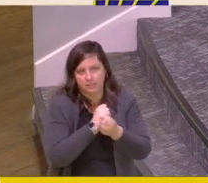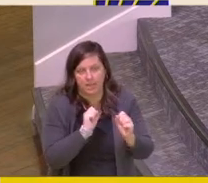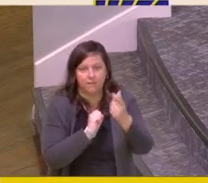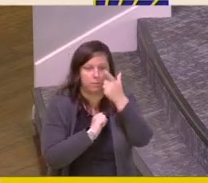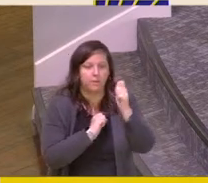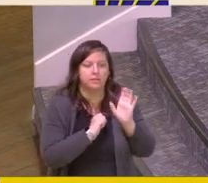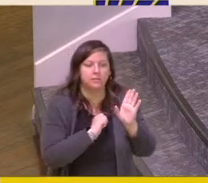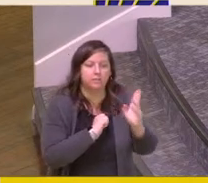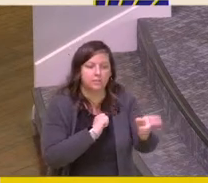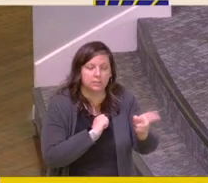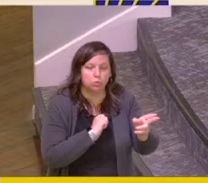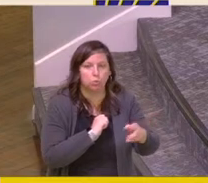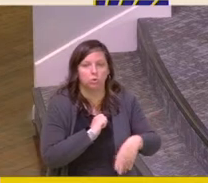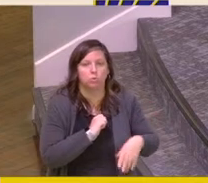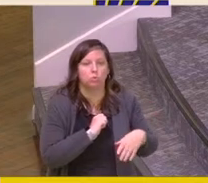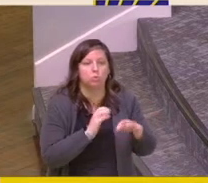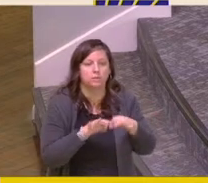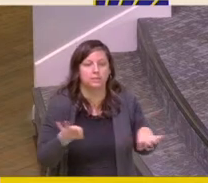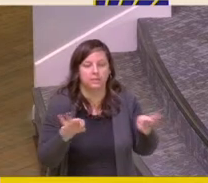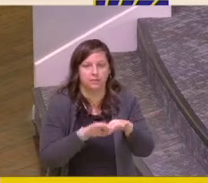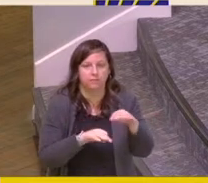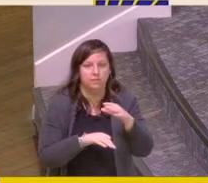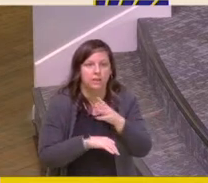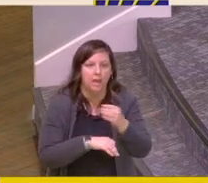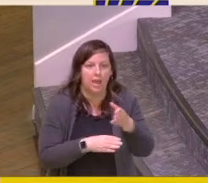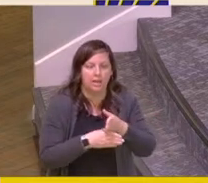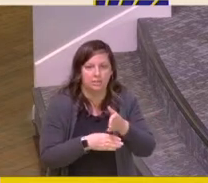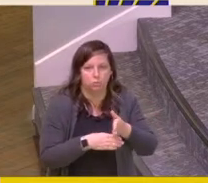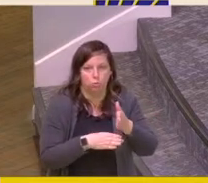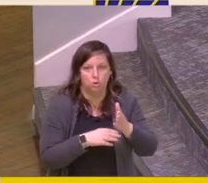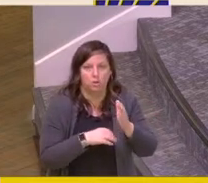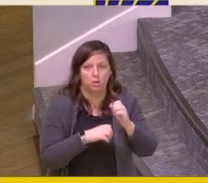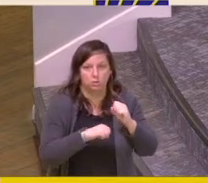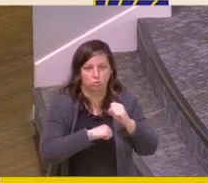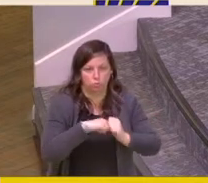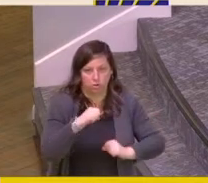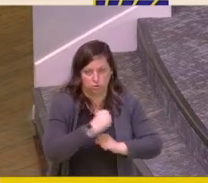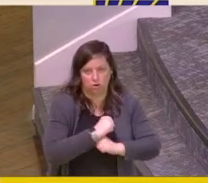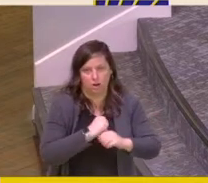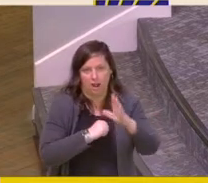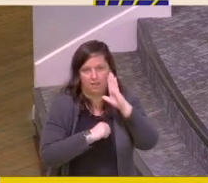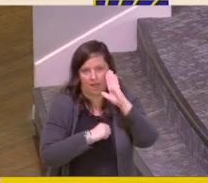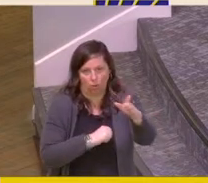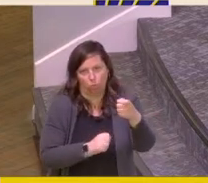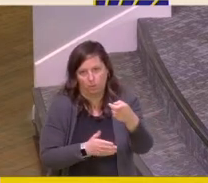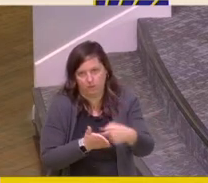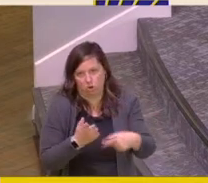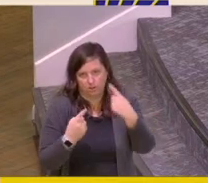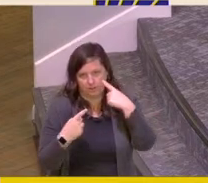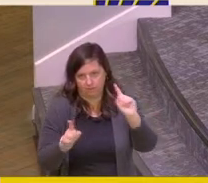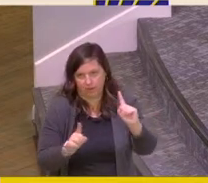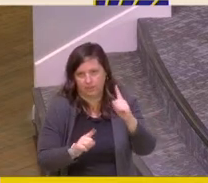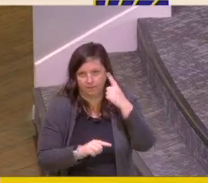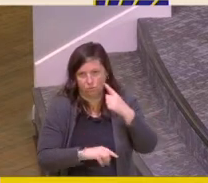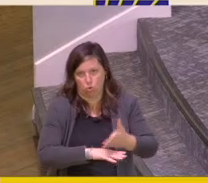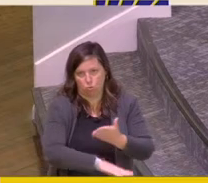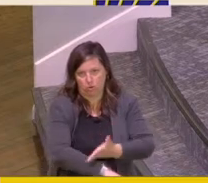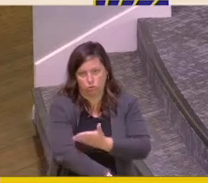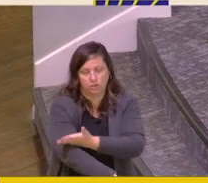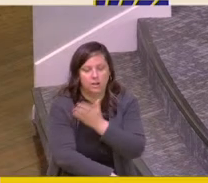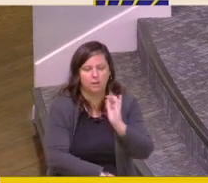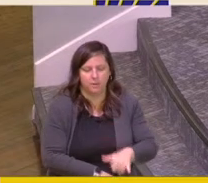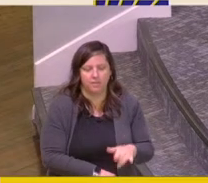wood structure, and that would be cost-effective for restoration. But that was in 2018. In September